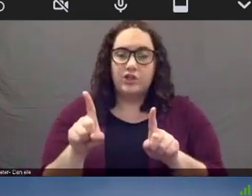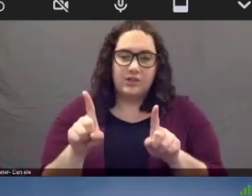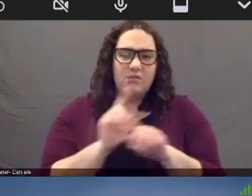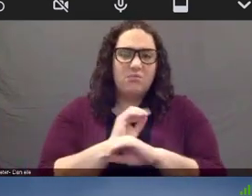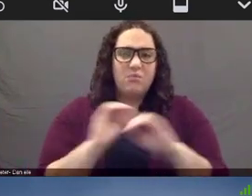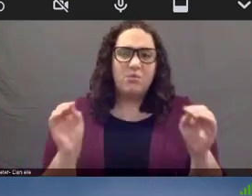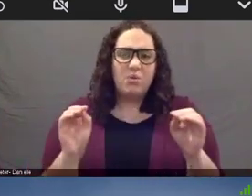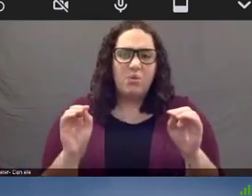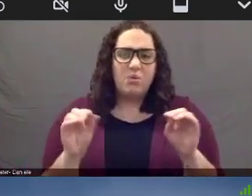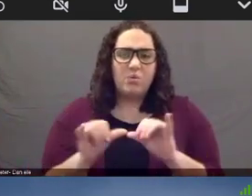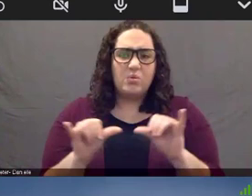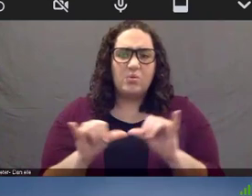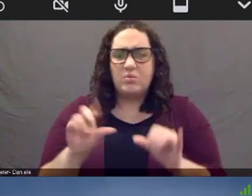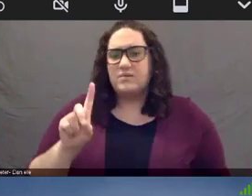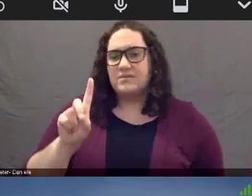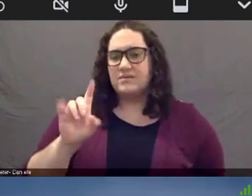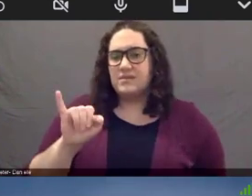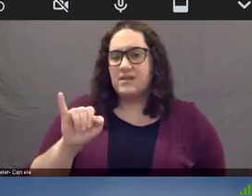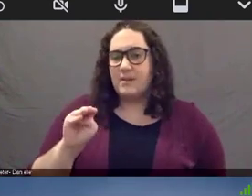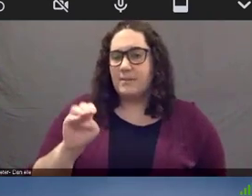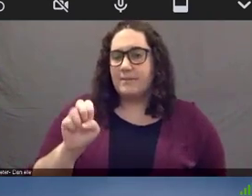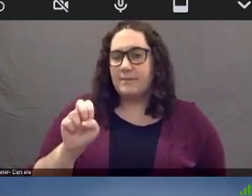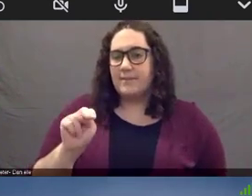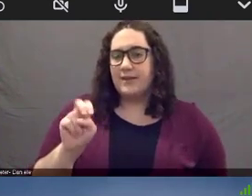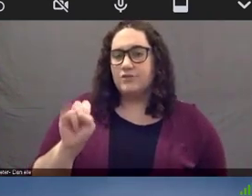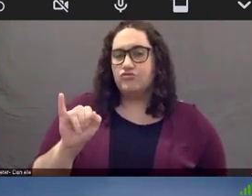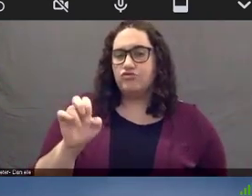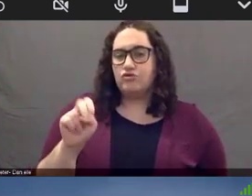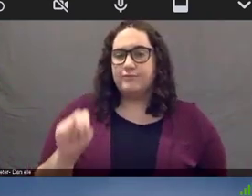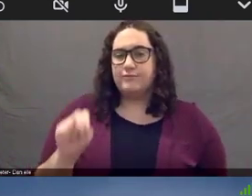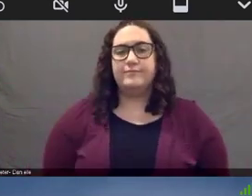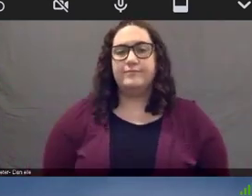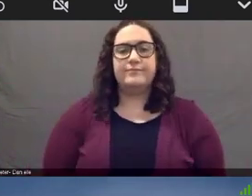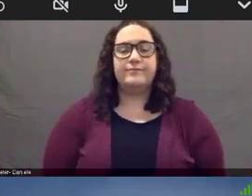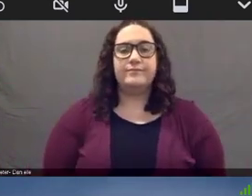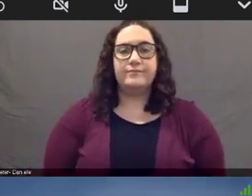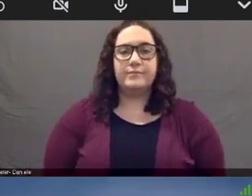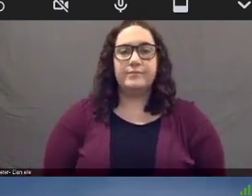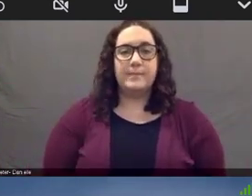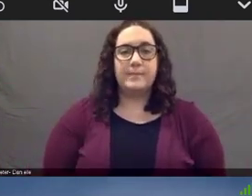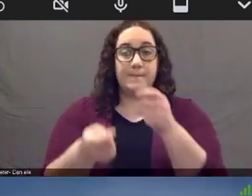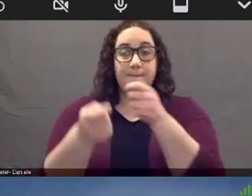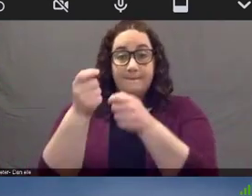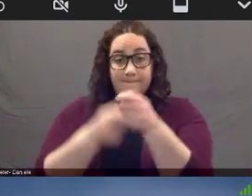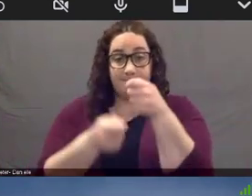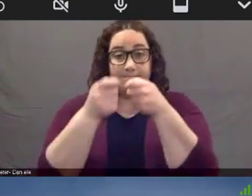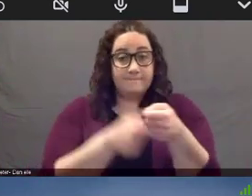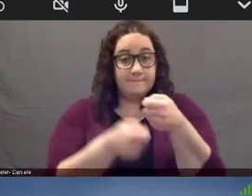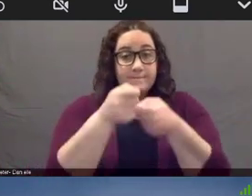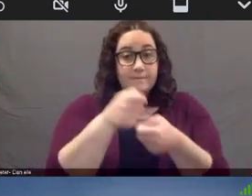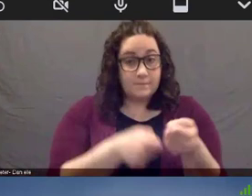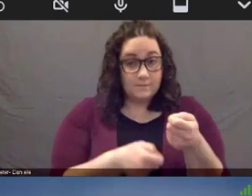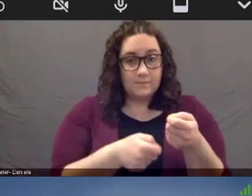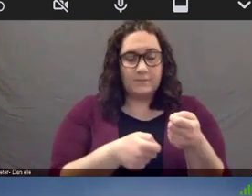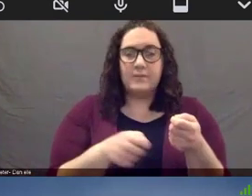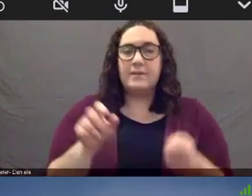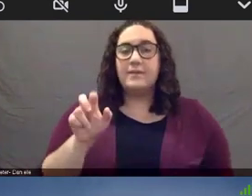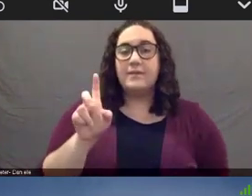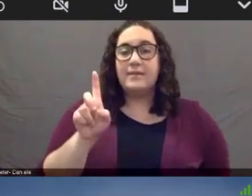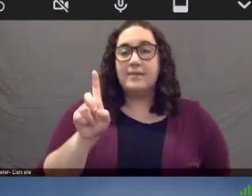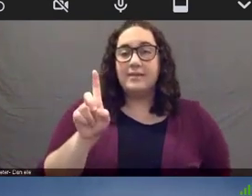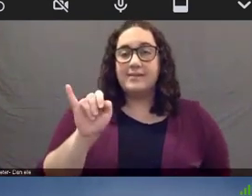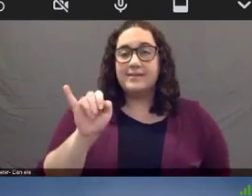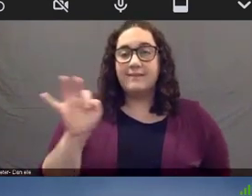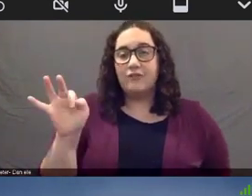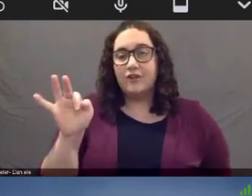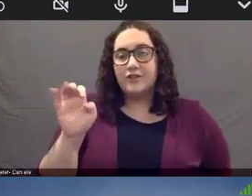is. Right, so if we make these substitutions, our differential equation looks a little bit nicer,